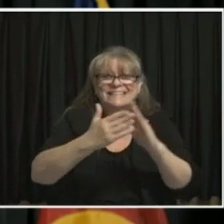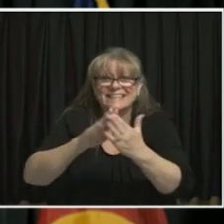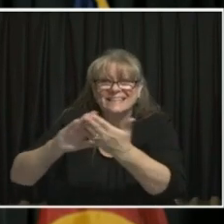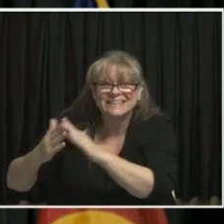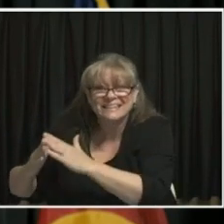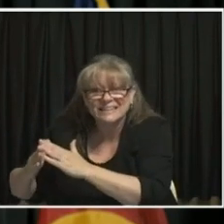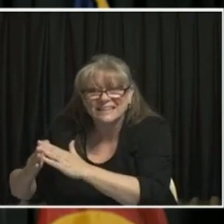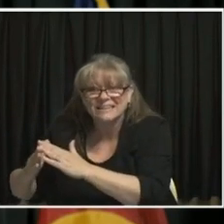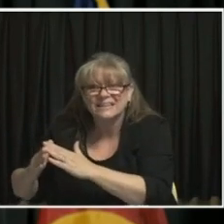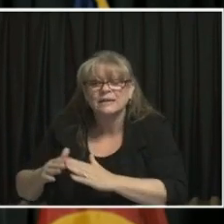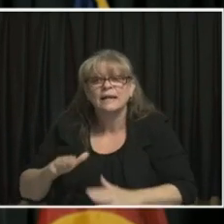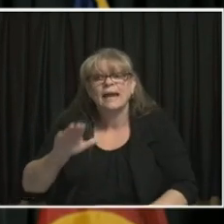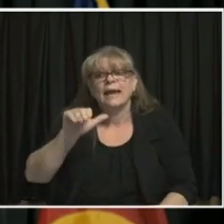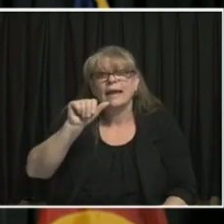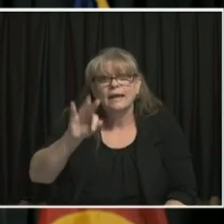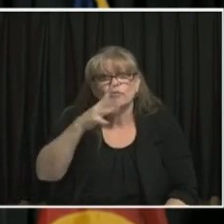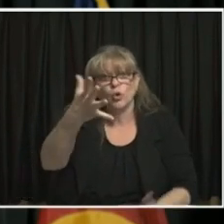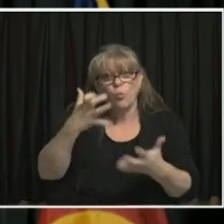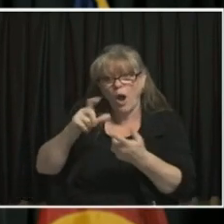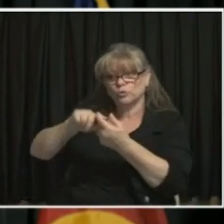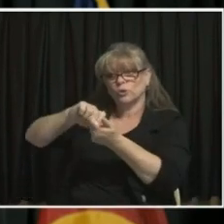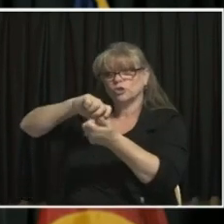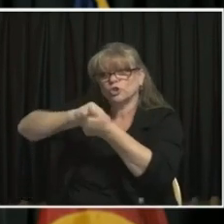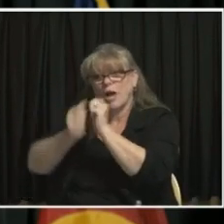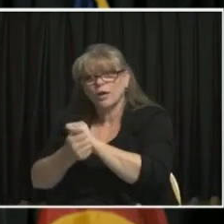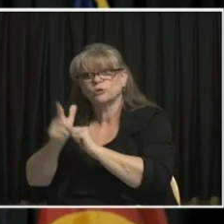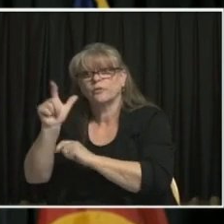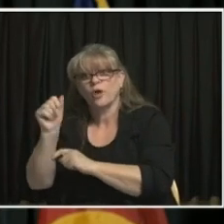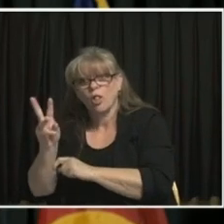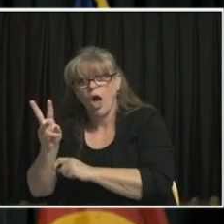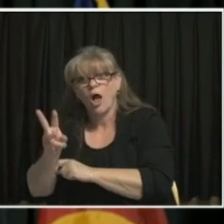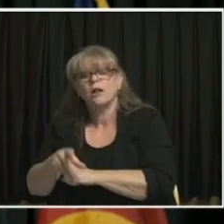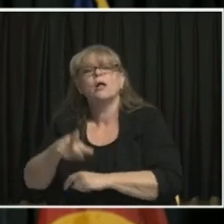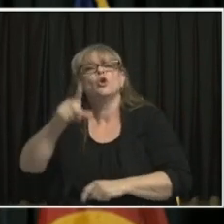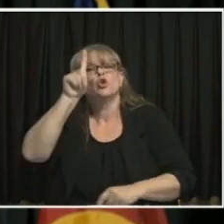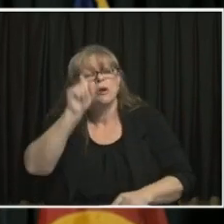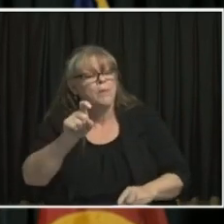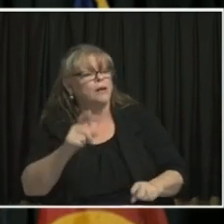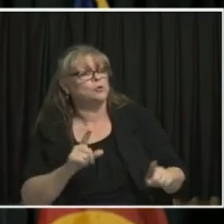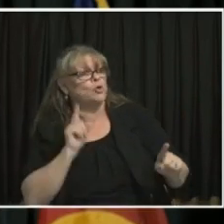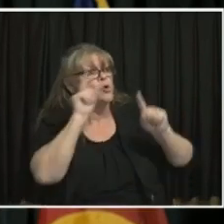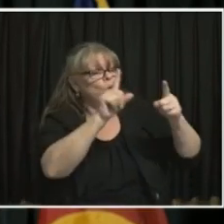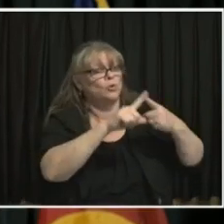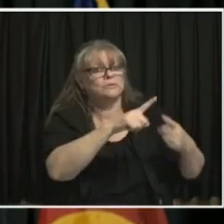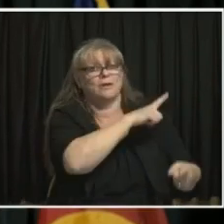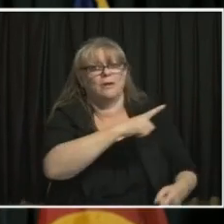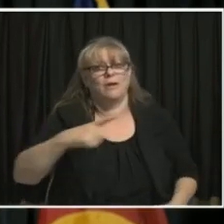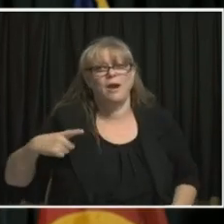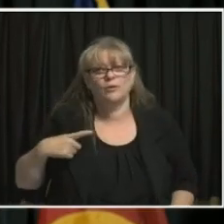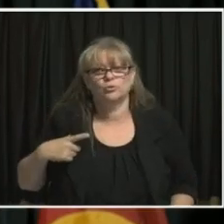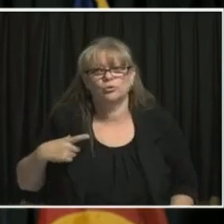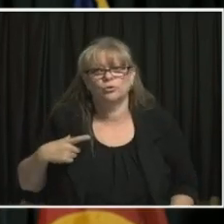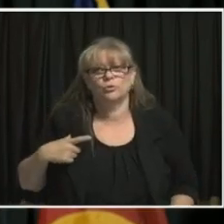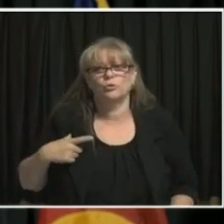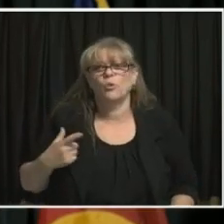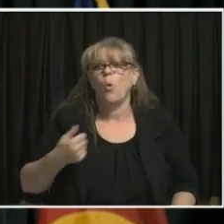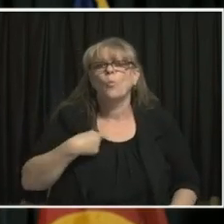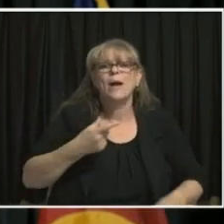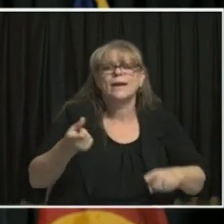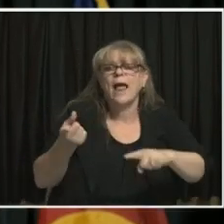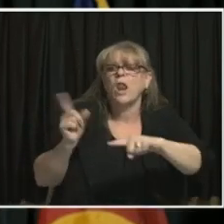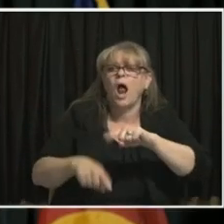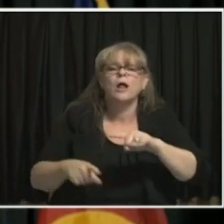legislators, the ballot initiative process. We don't have the ability to simply violate laws and threaten